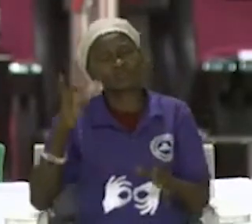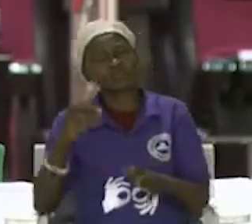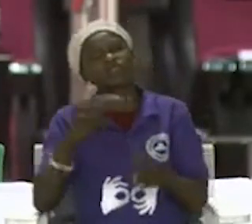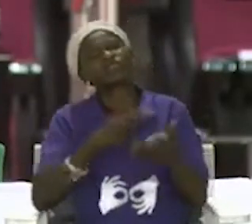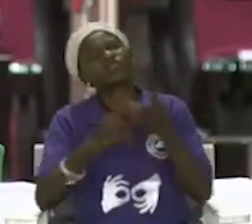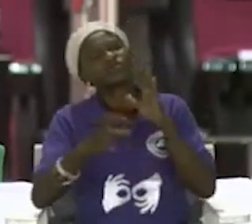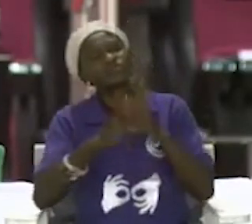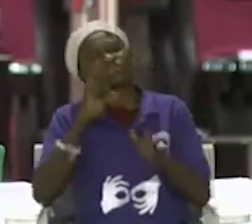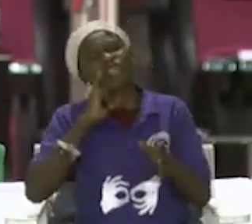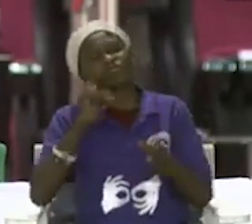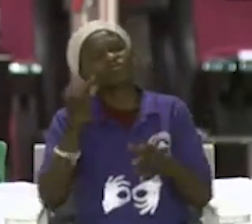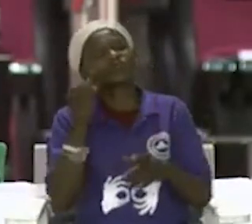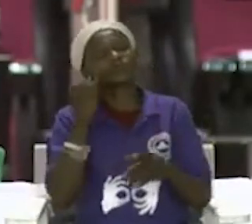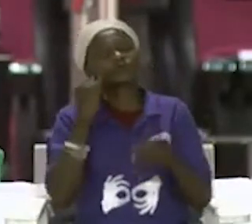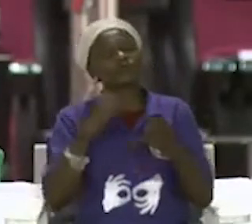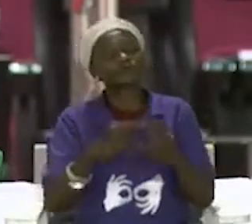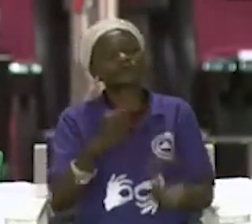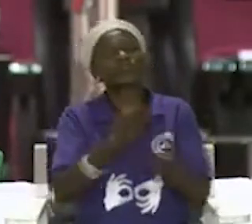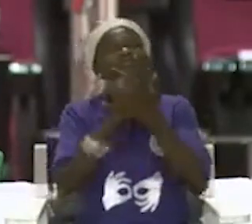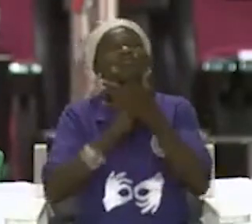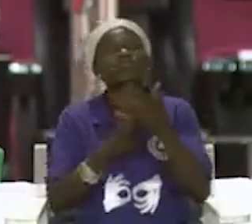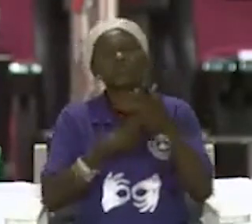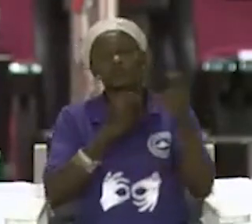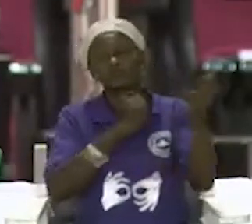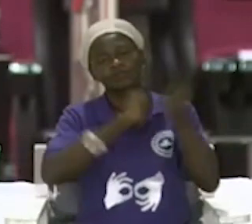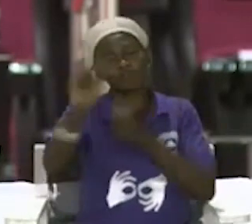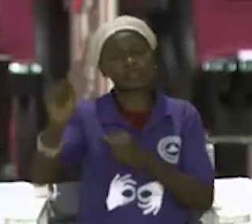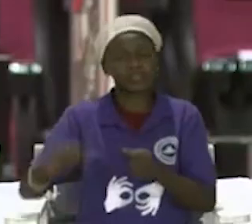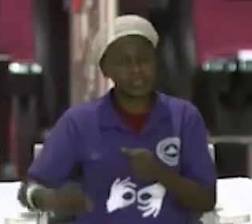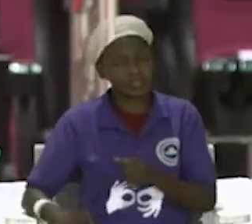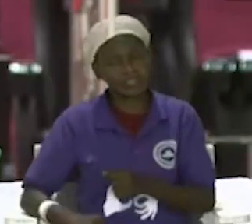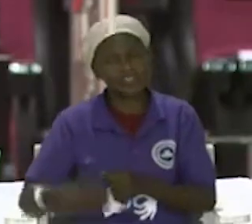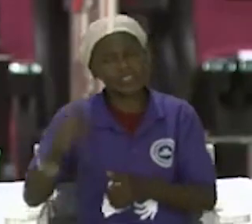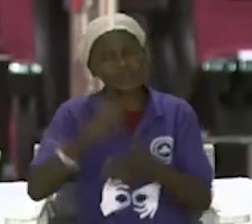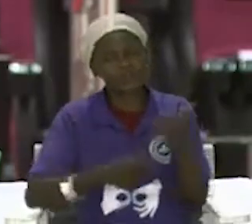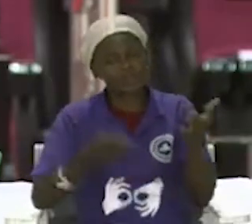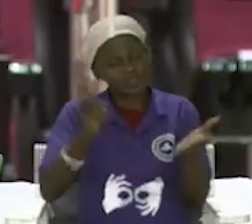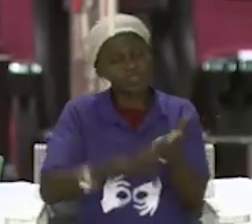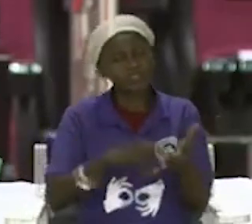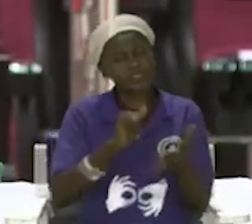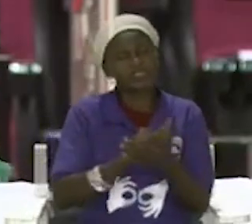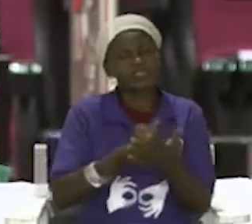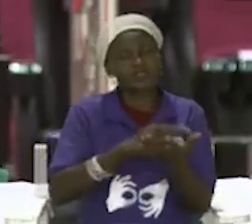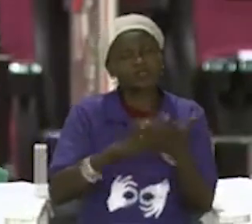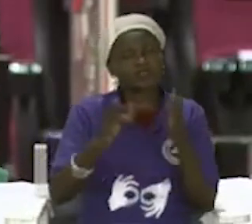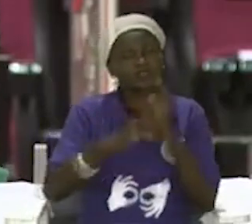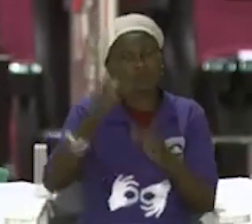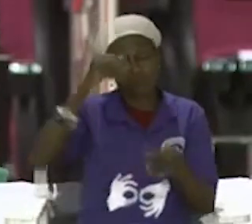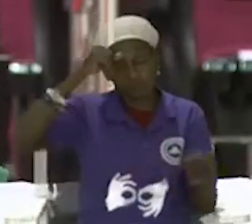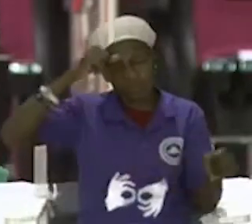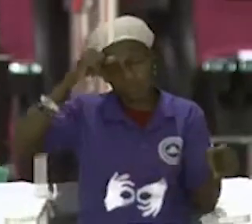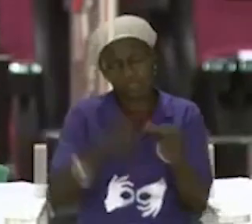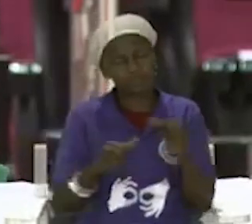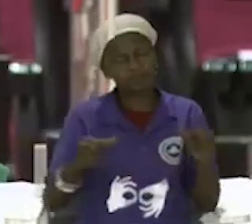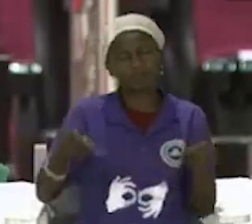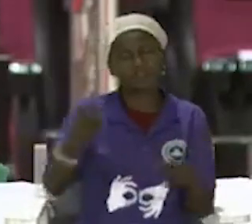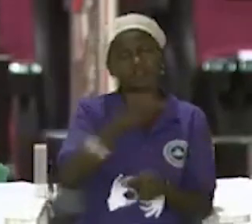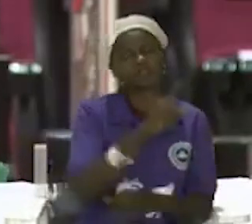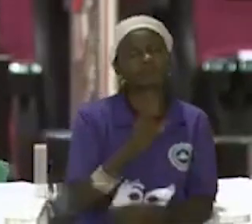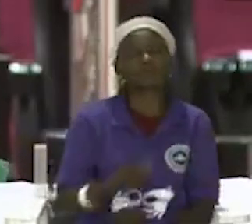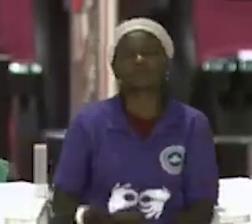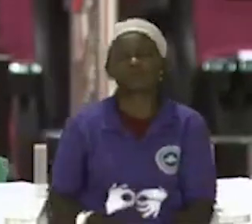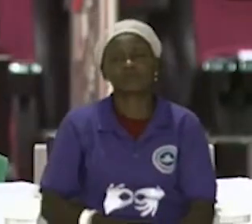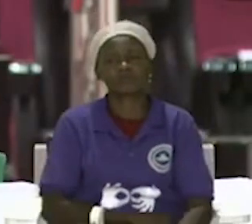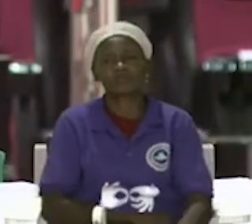the Holy Spirit is supposed to help us pass. I said, what is written is that the Holy Spirit will remind you